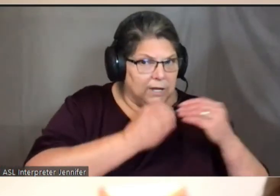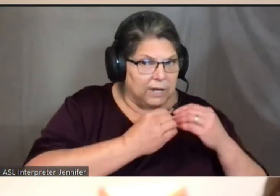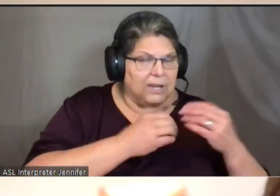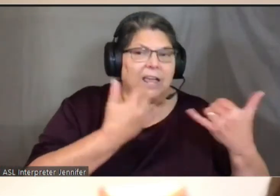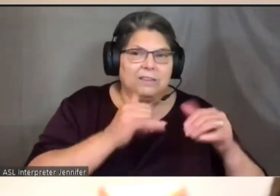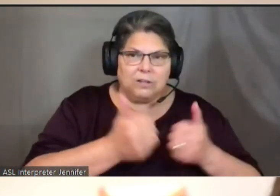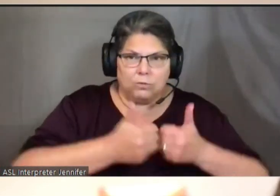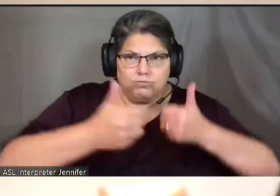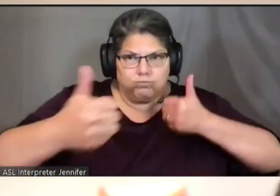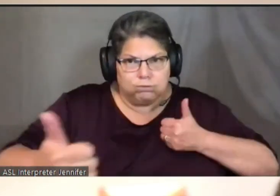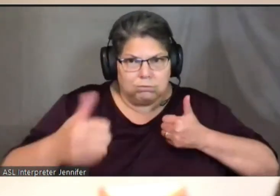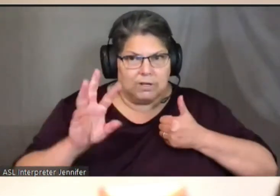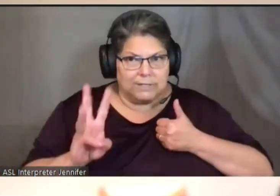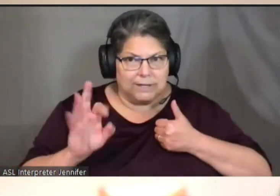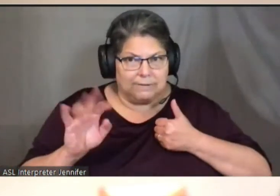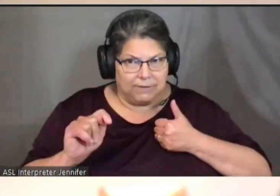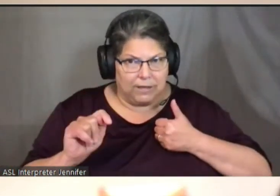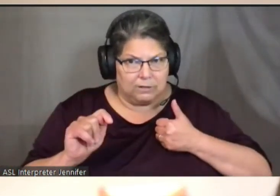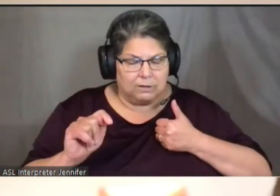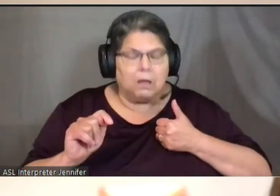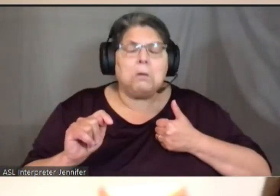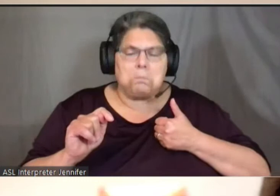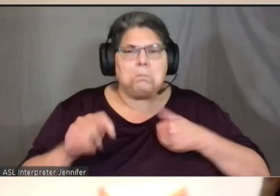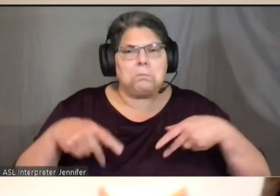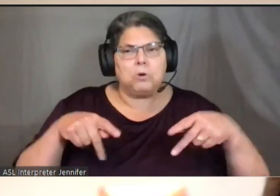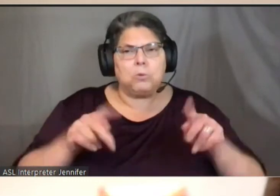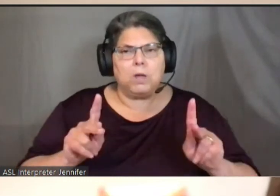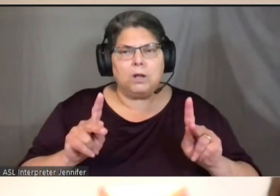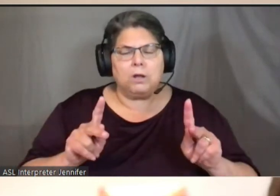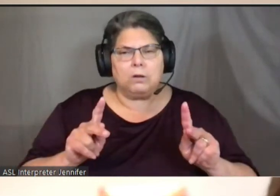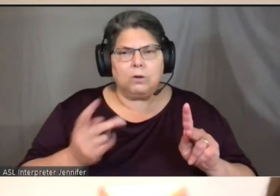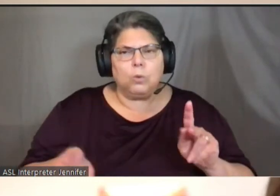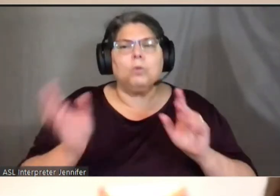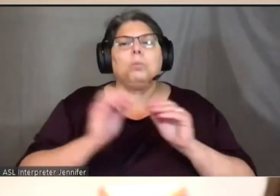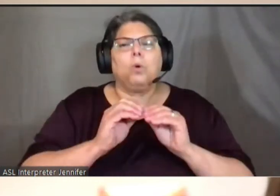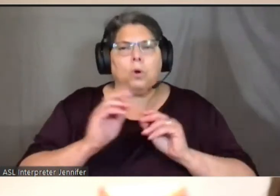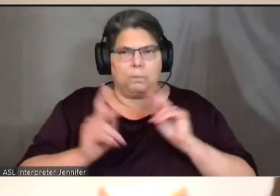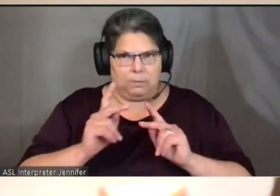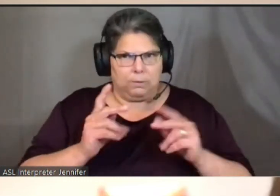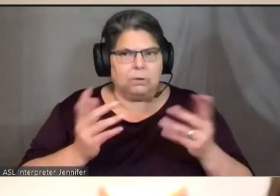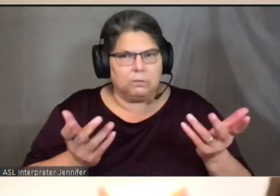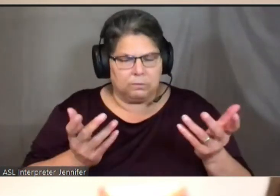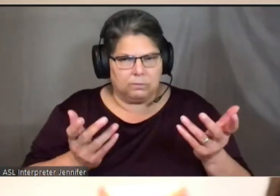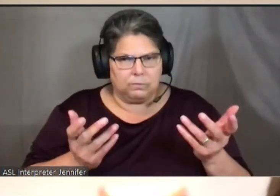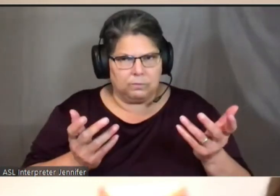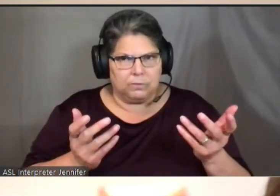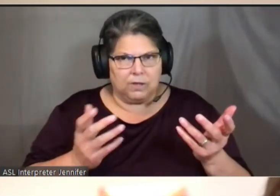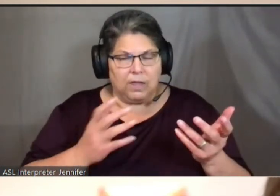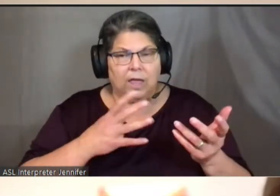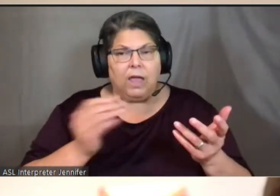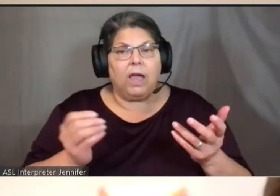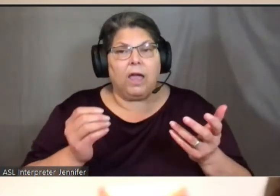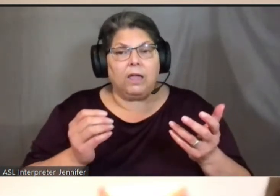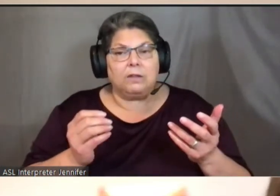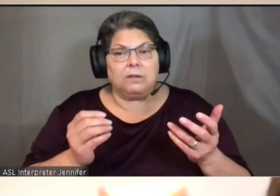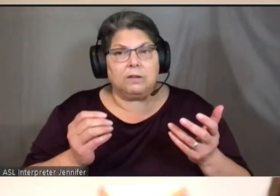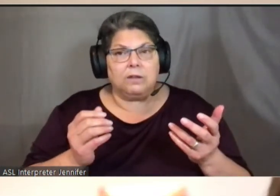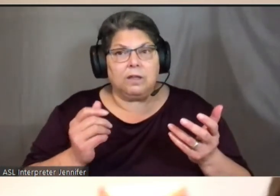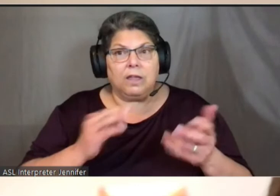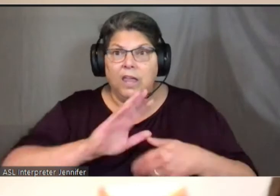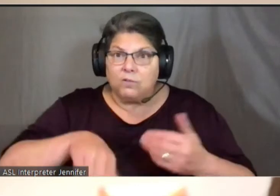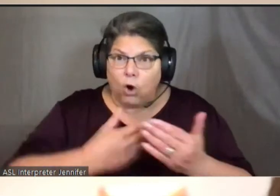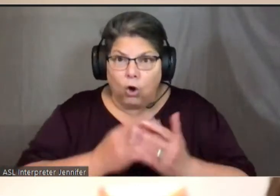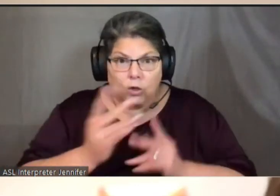distance are allowed with increased capacity. And again, bonus capacities if all are